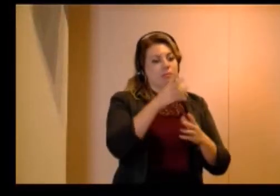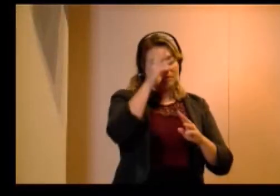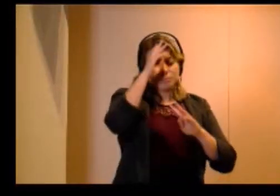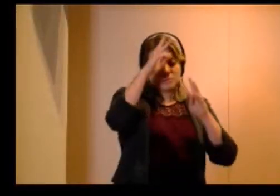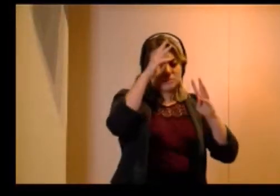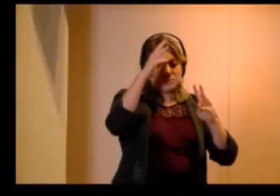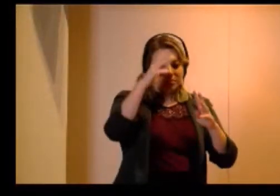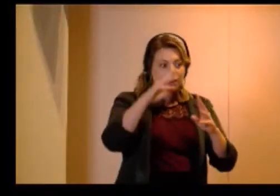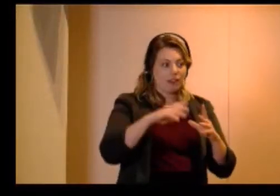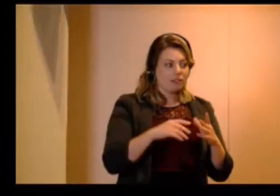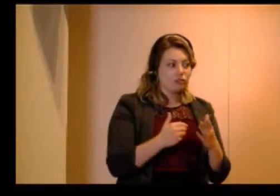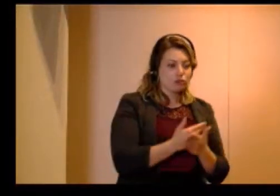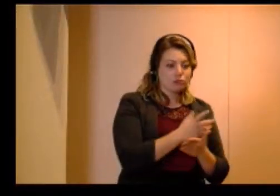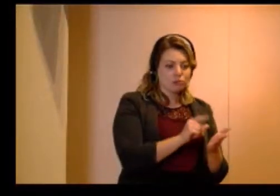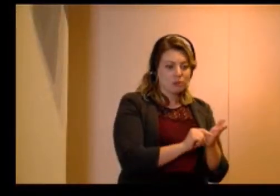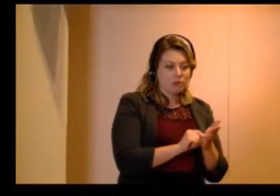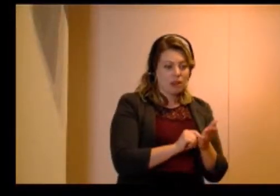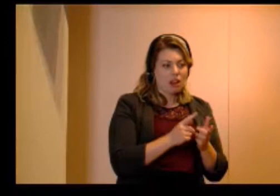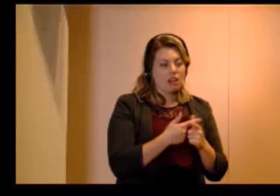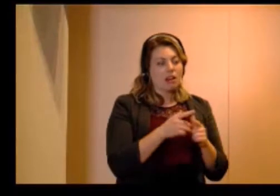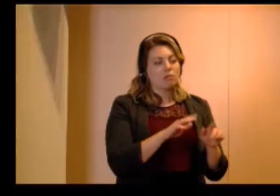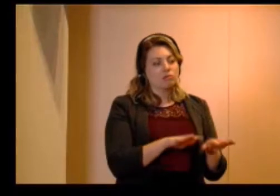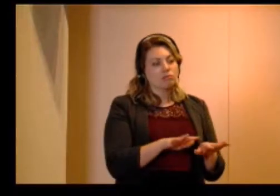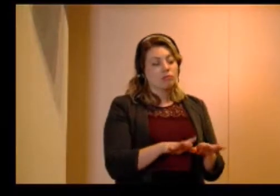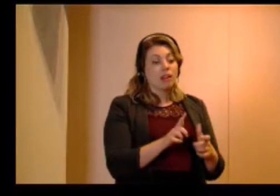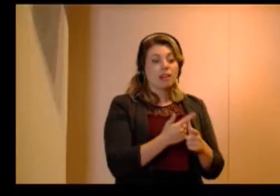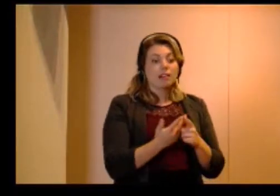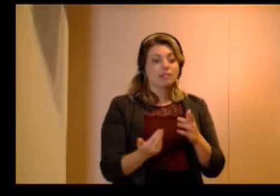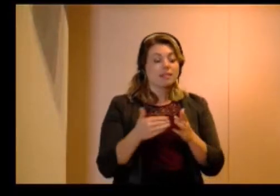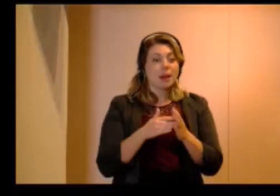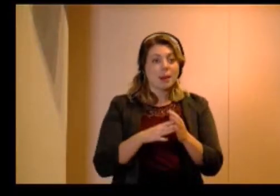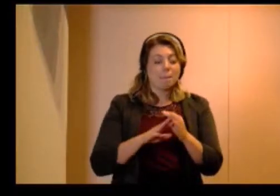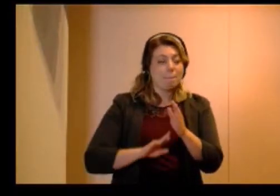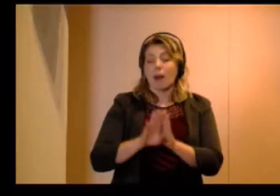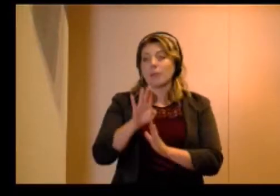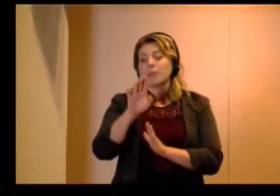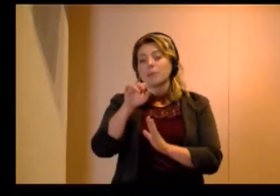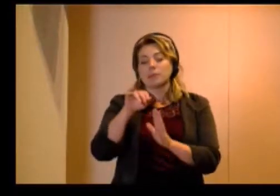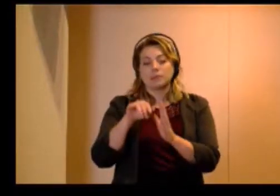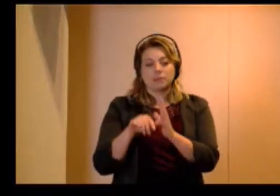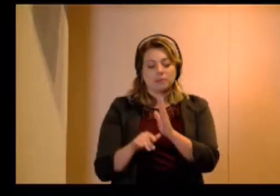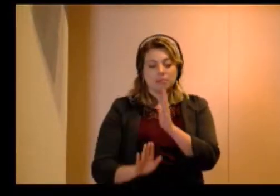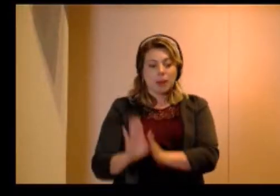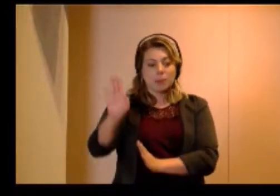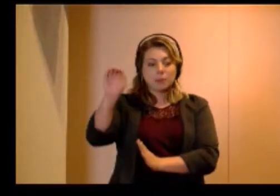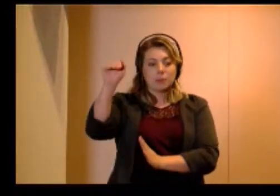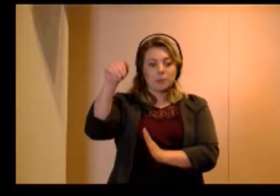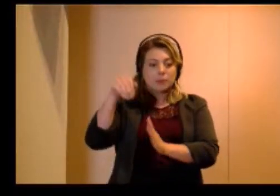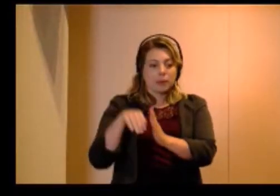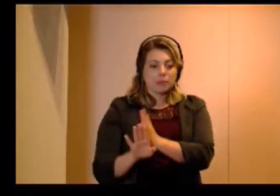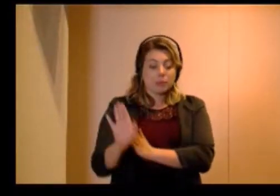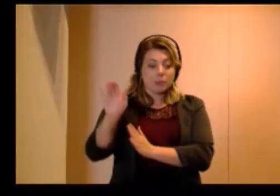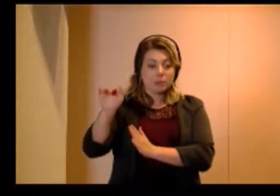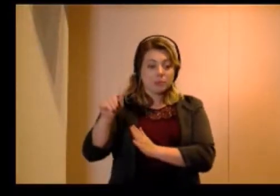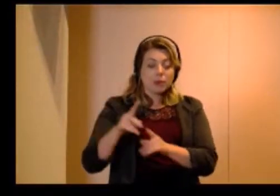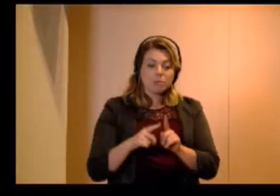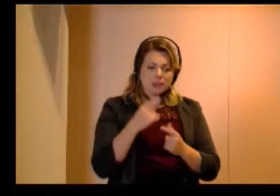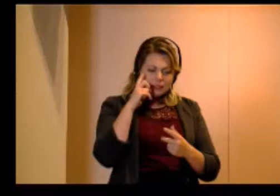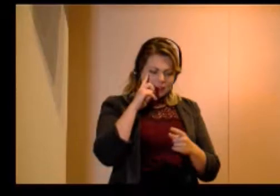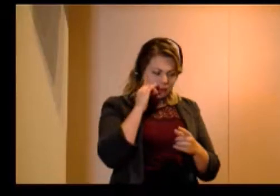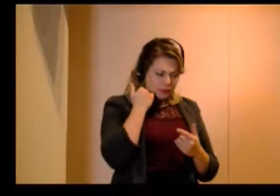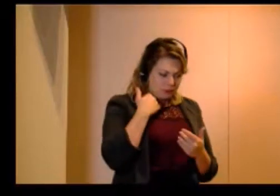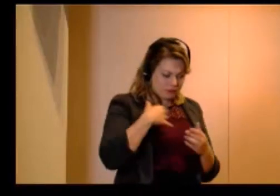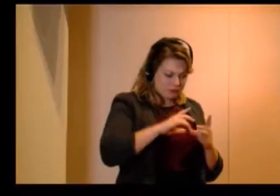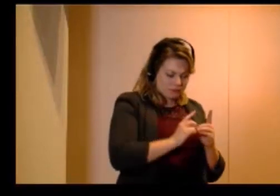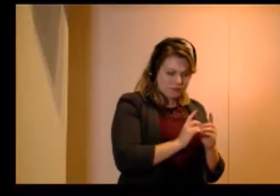publication. But then there's again a lull, and then it comes again. So I think if we had, through these digitization efforts, if we